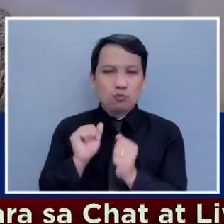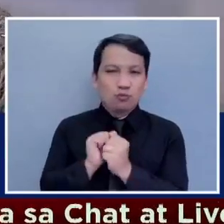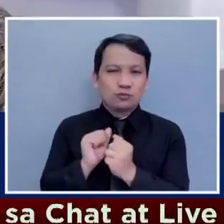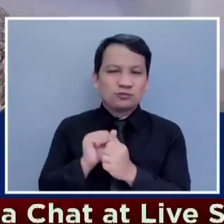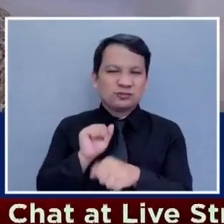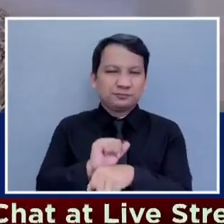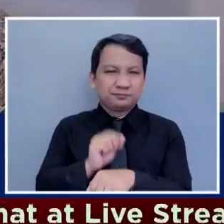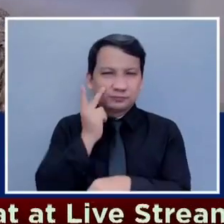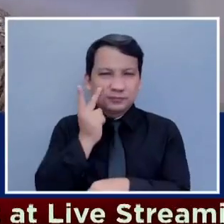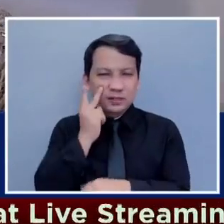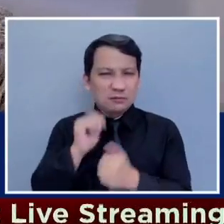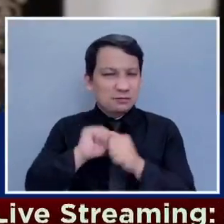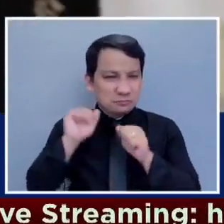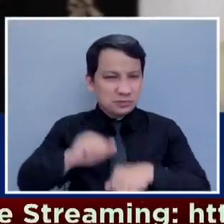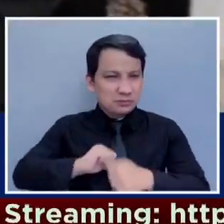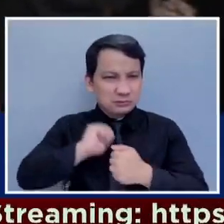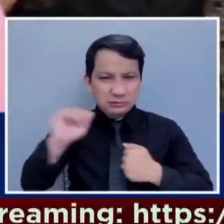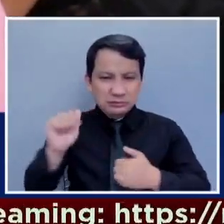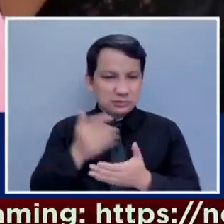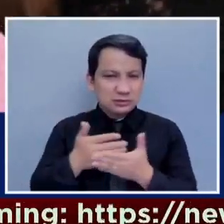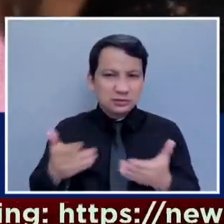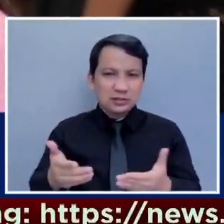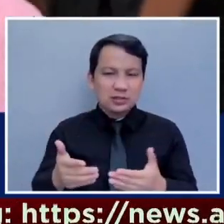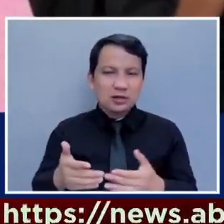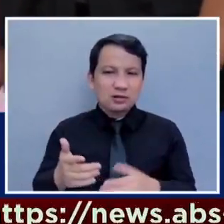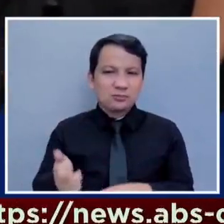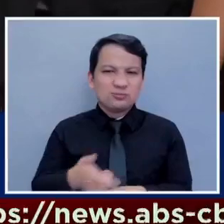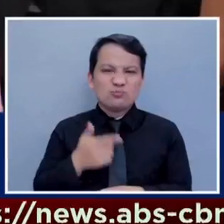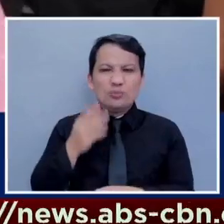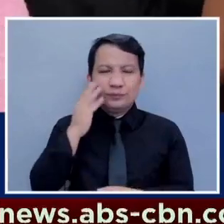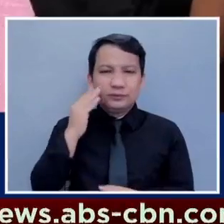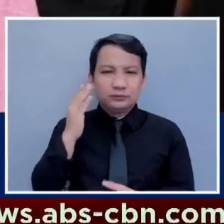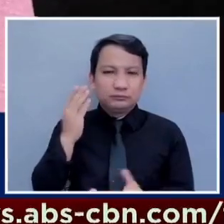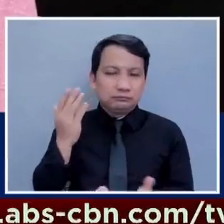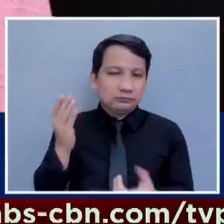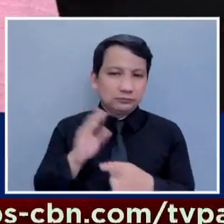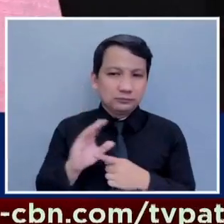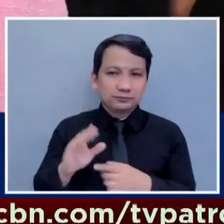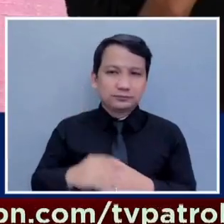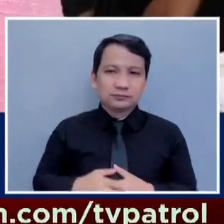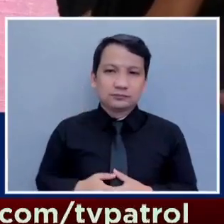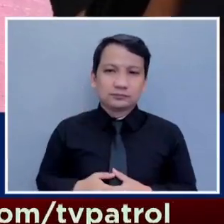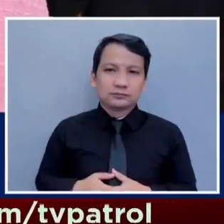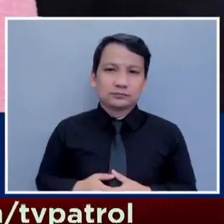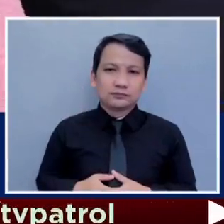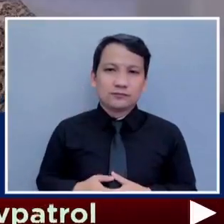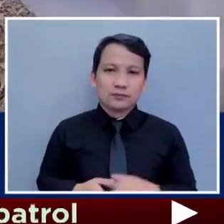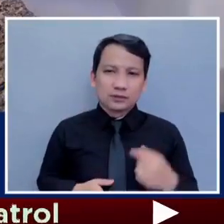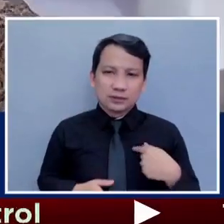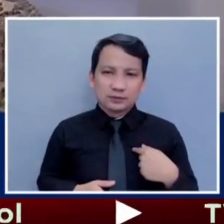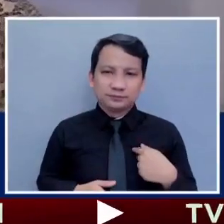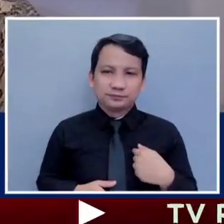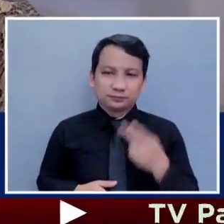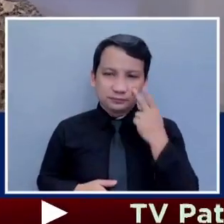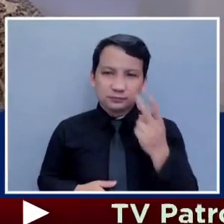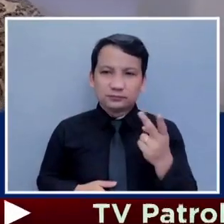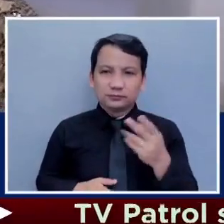see how far I can take things. Are you bringing Nadine and Liza to Hollywood? Yeah, so I recently got